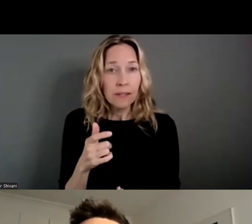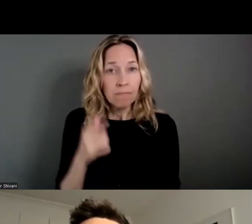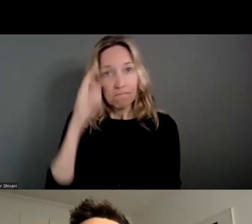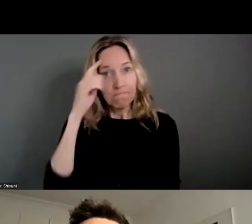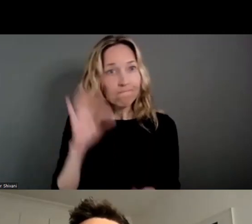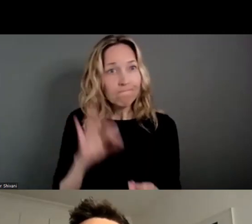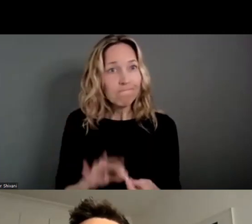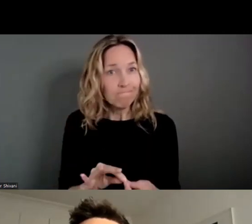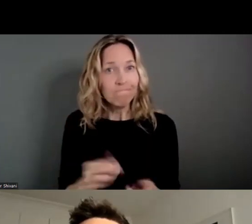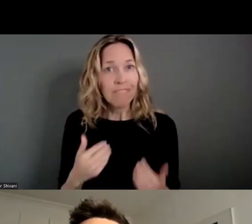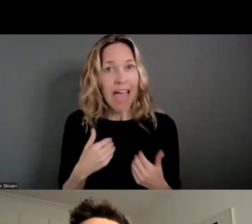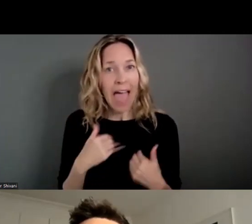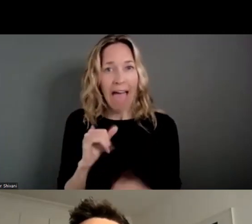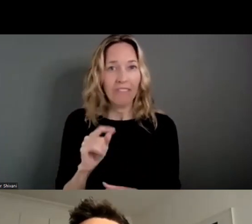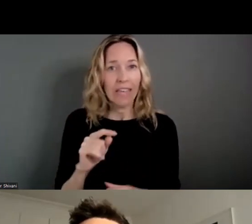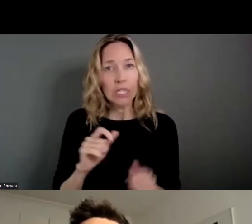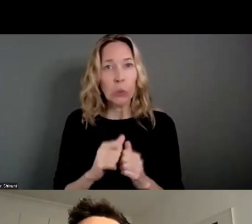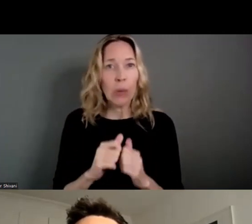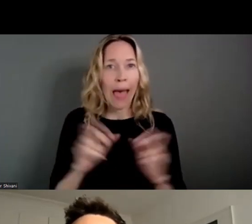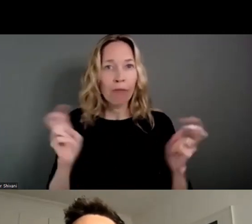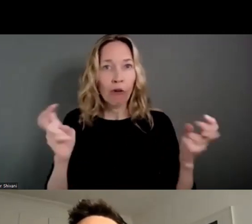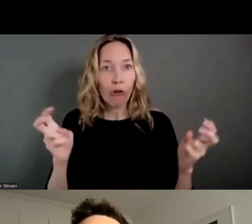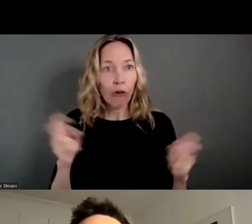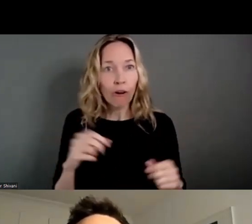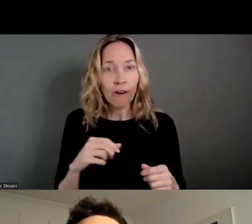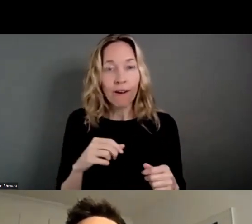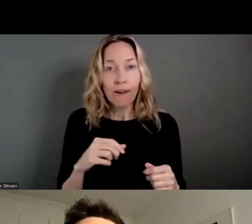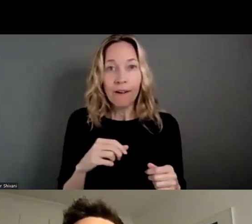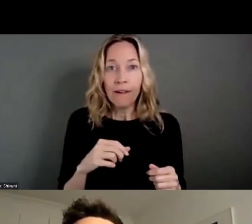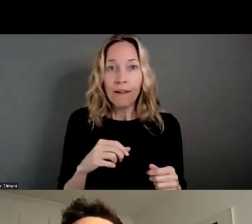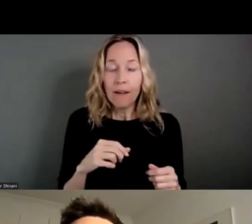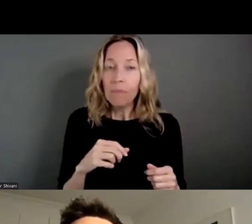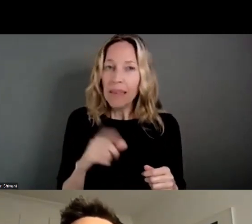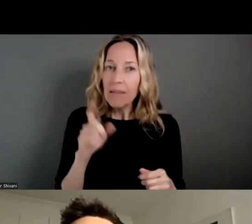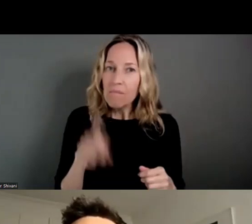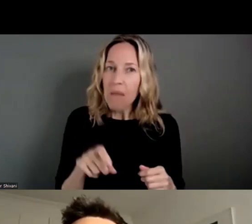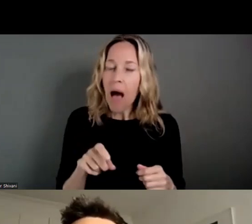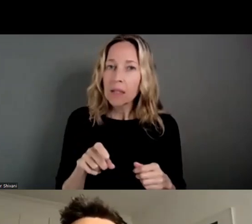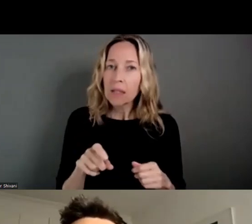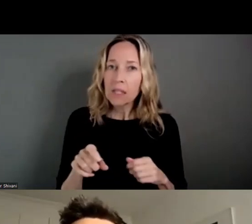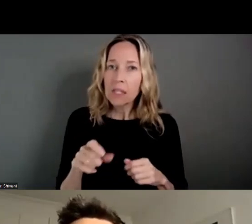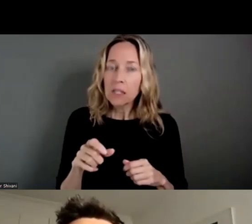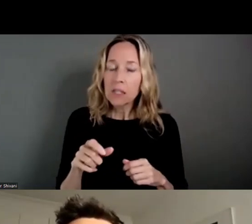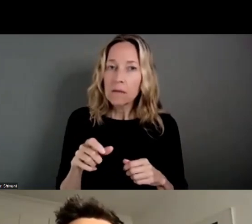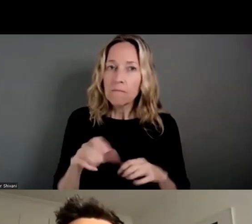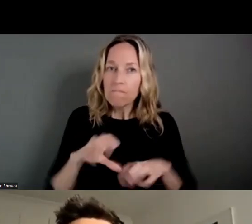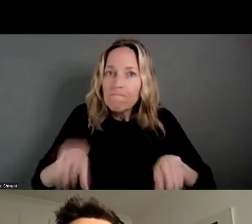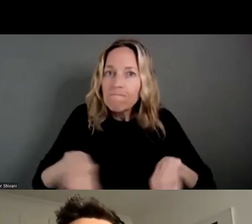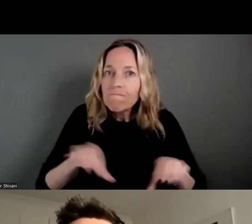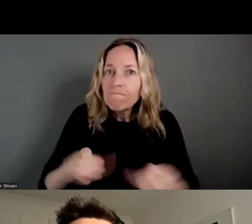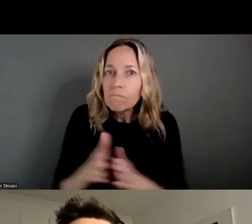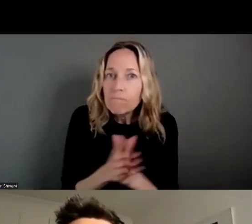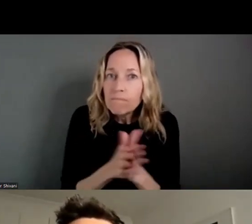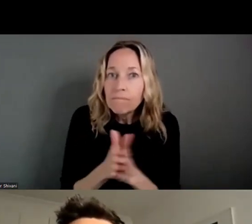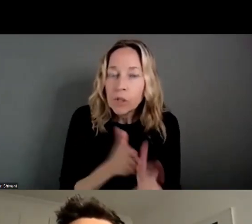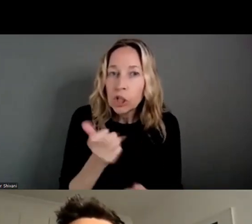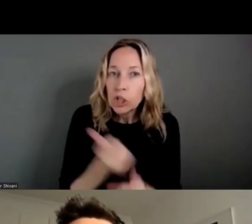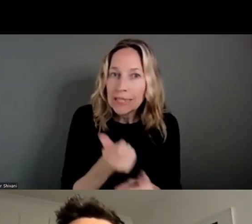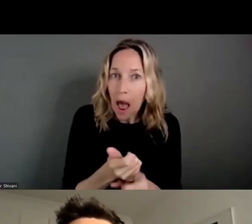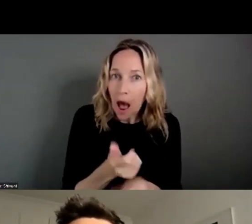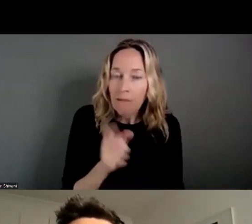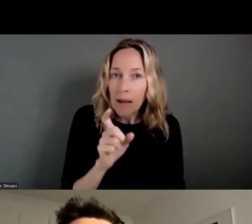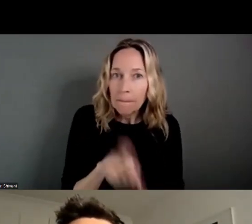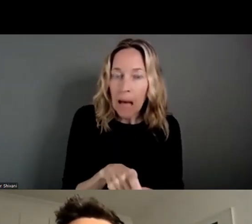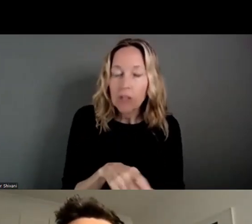that the people that you want to work with can take the ball and run with it. I think the reason you would hire other people is so